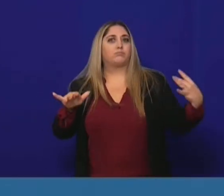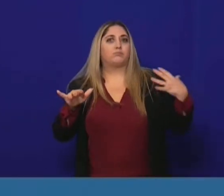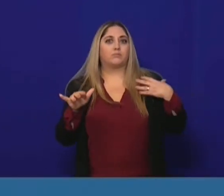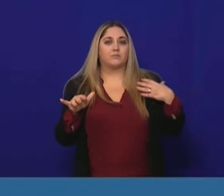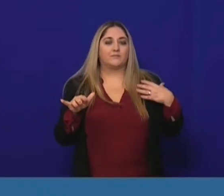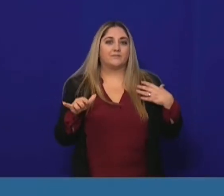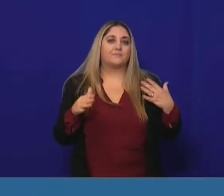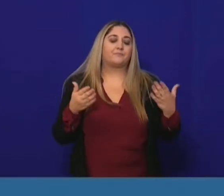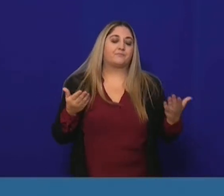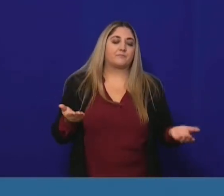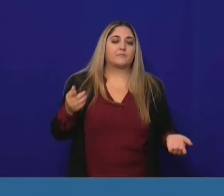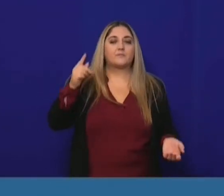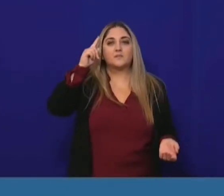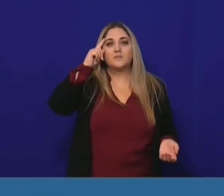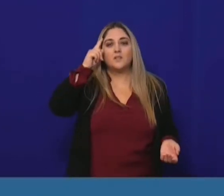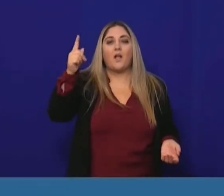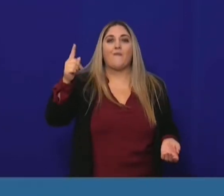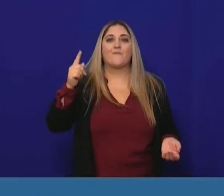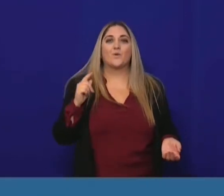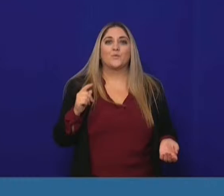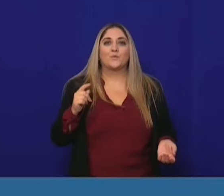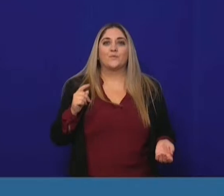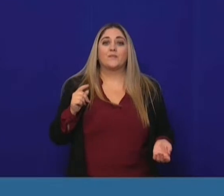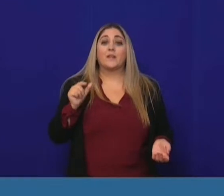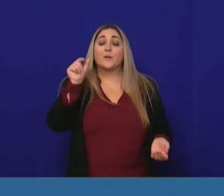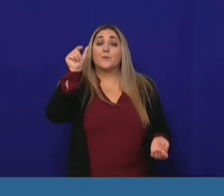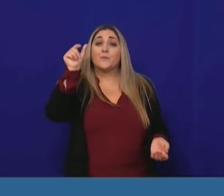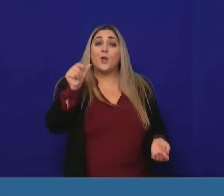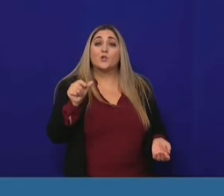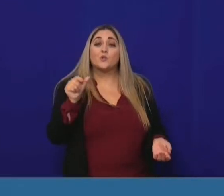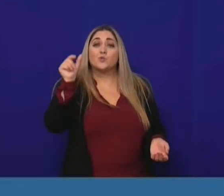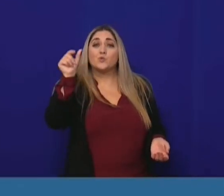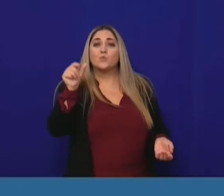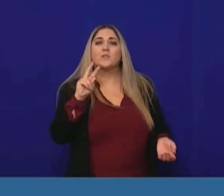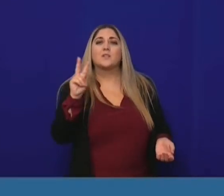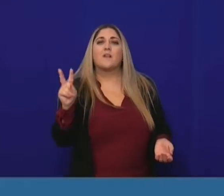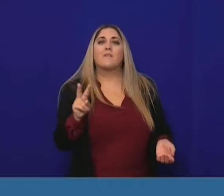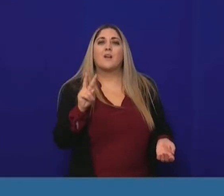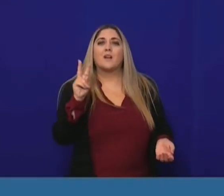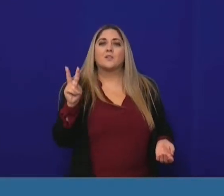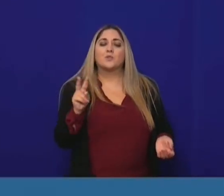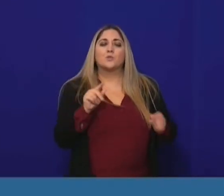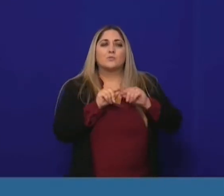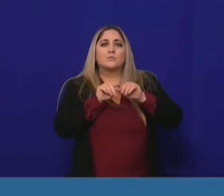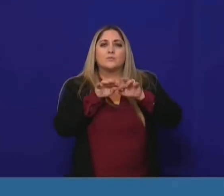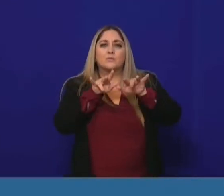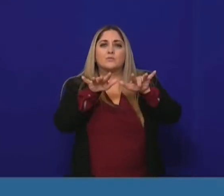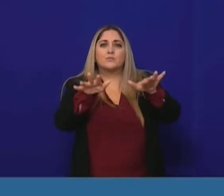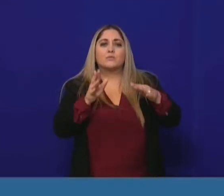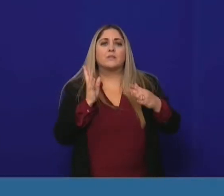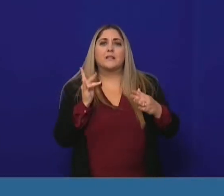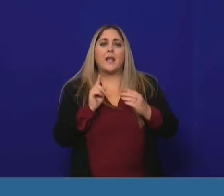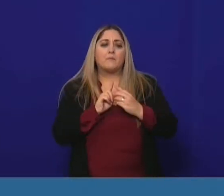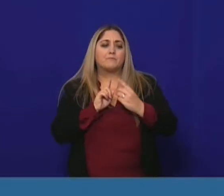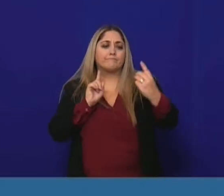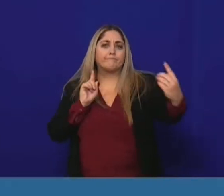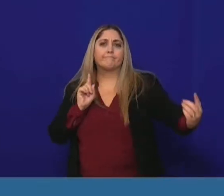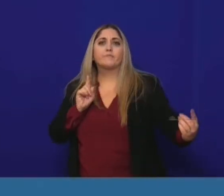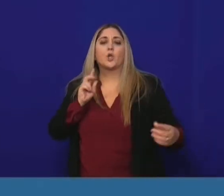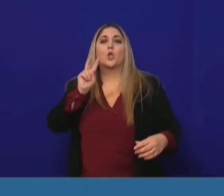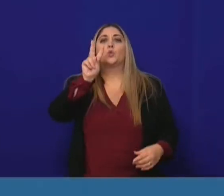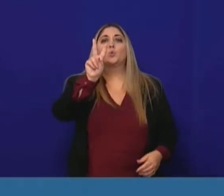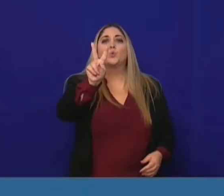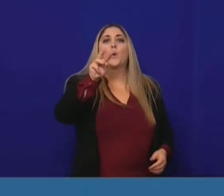wkoll li b'mod ieħor dawn il-viruses, id-droplets tagħhom jimxu sa distanza ta' 2 metri,